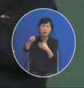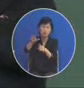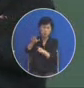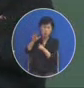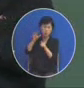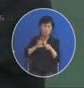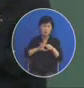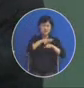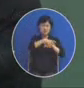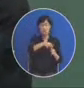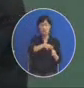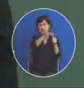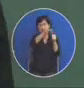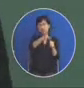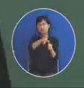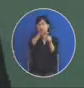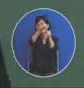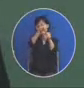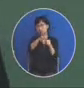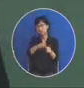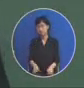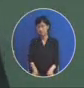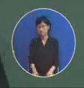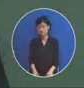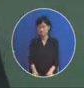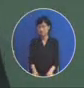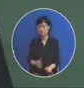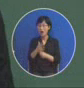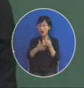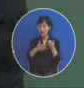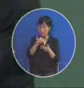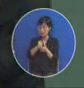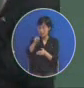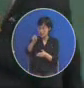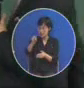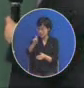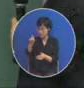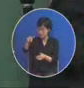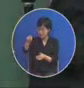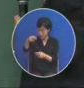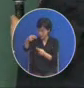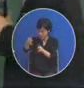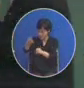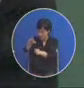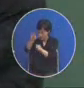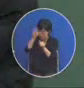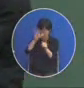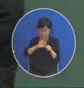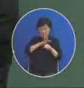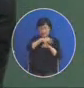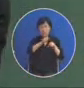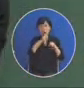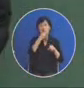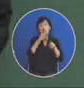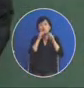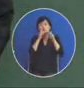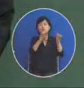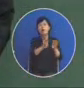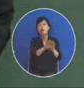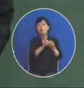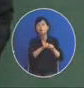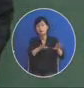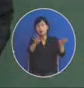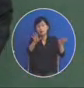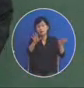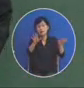that was absolutely nothing. He built the churches across the world. Through that, the churches across the world were built, and that's